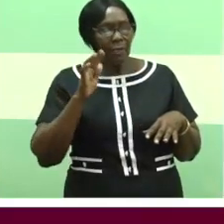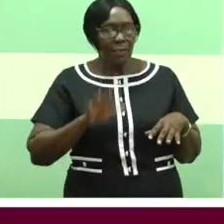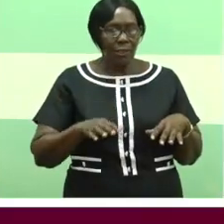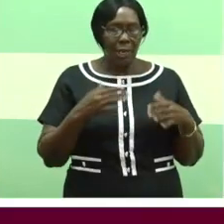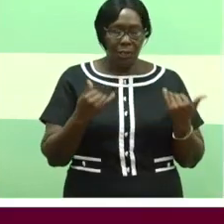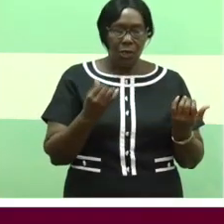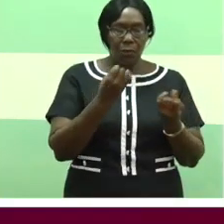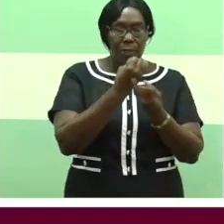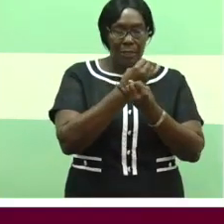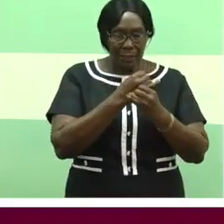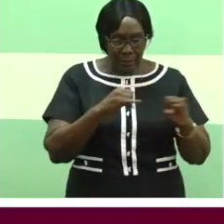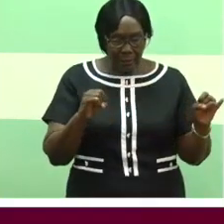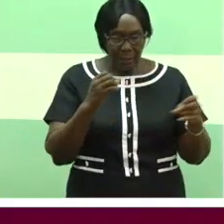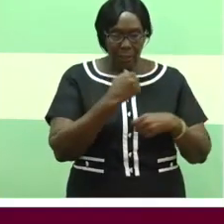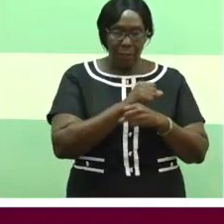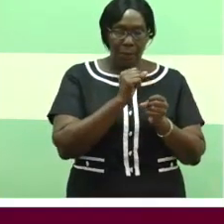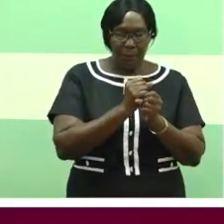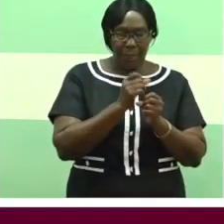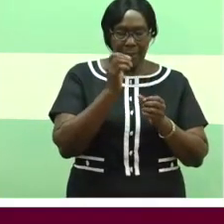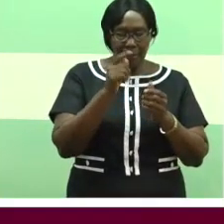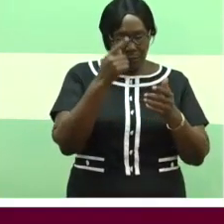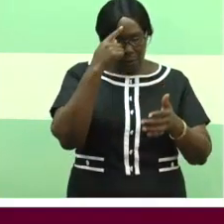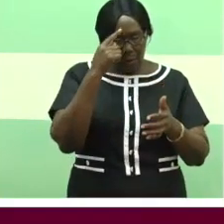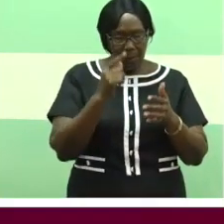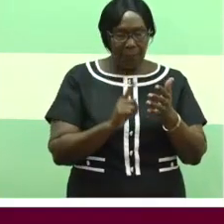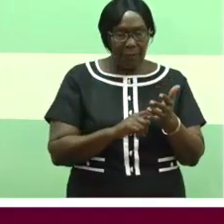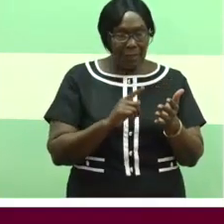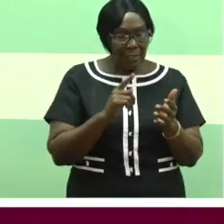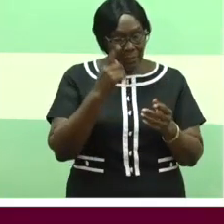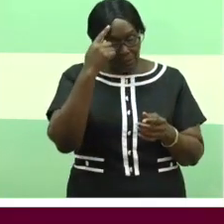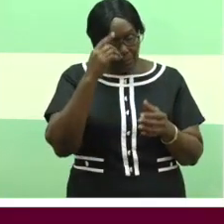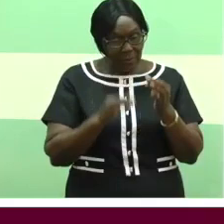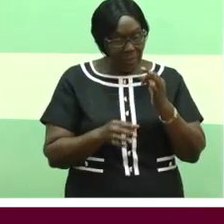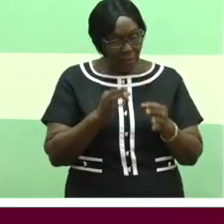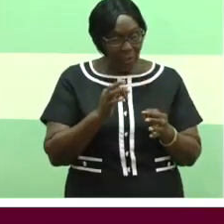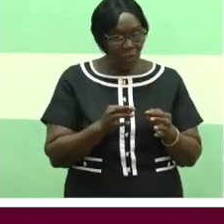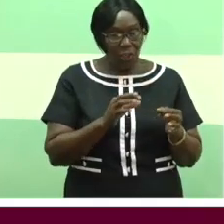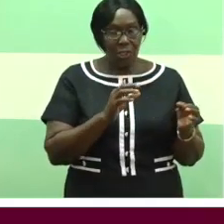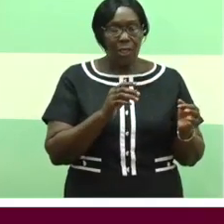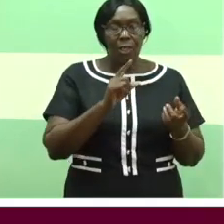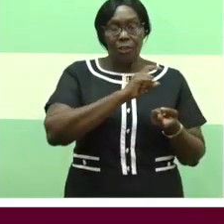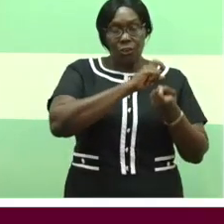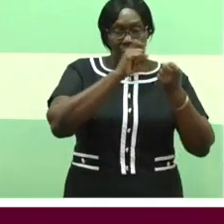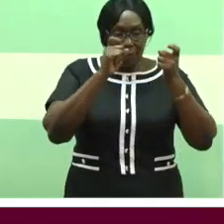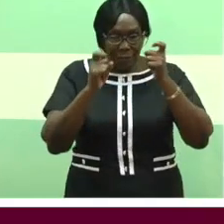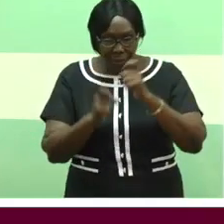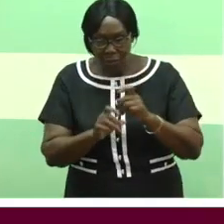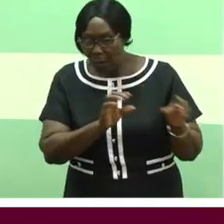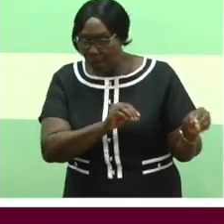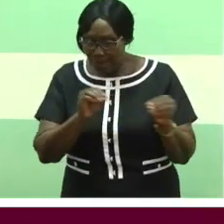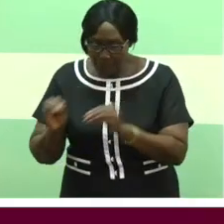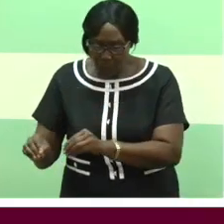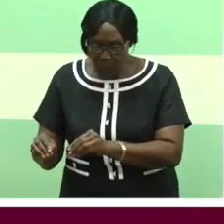is independent to make some decisions. Transition. So they can move from one activity to the next because